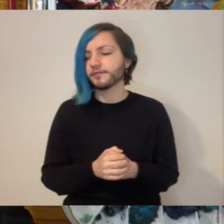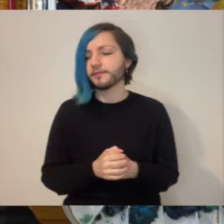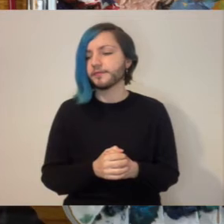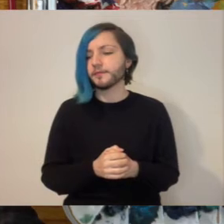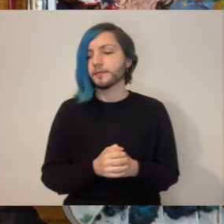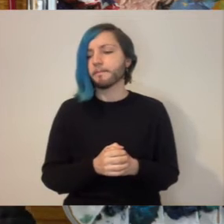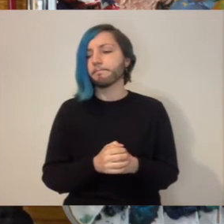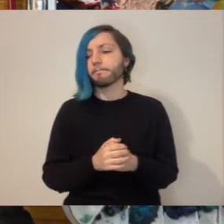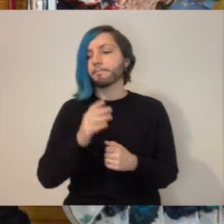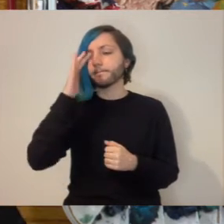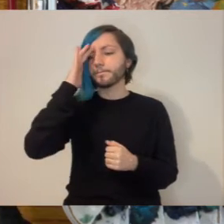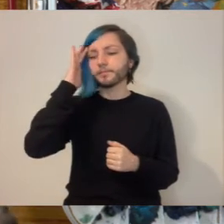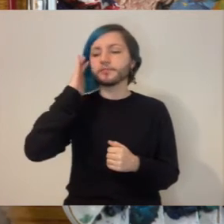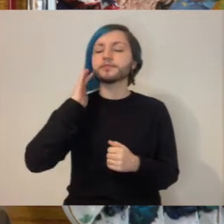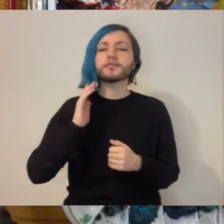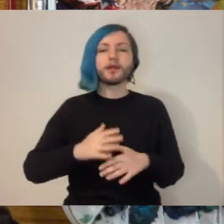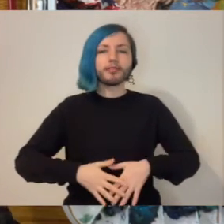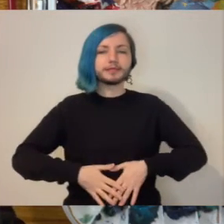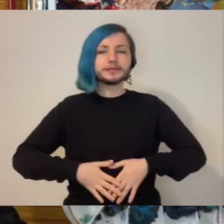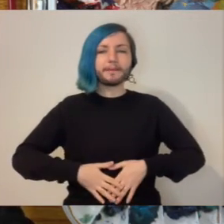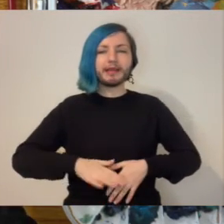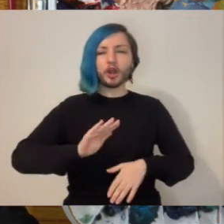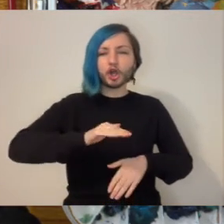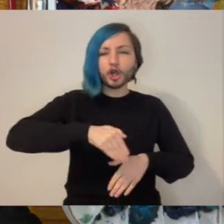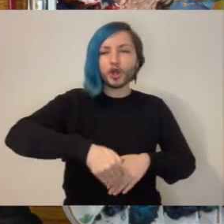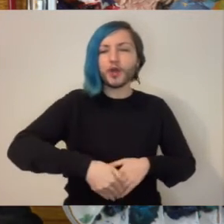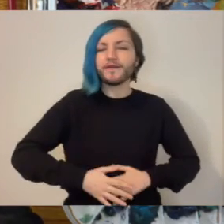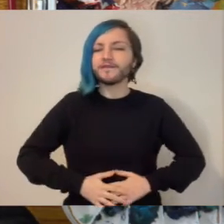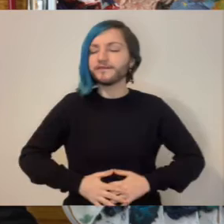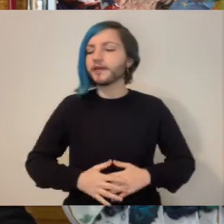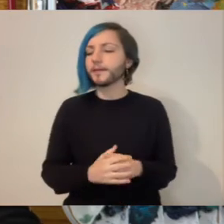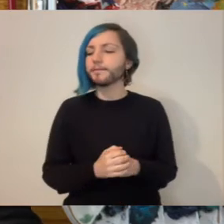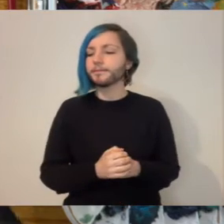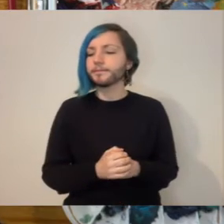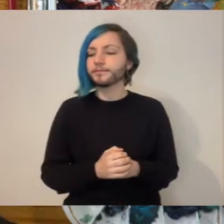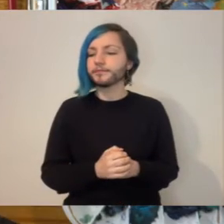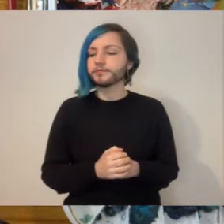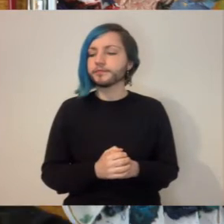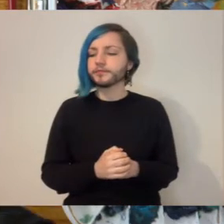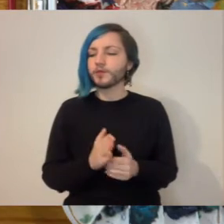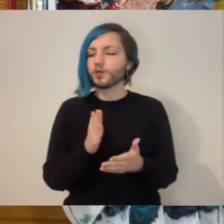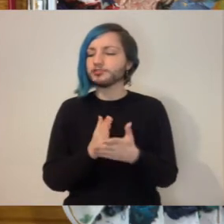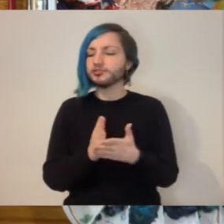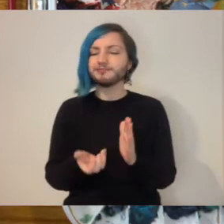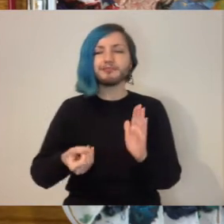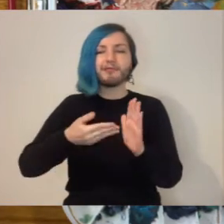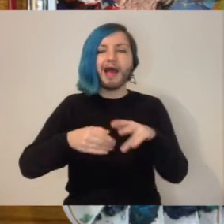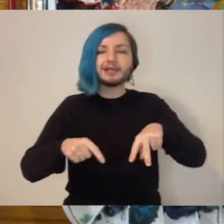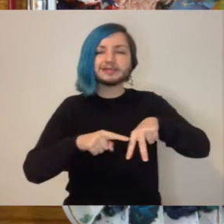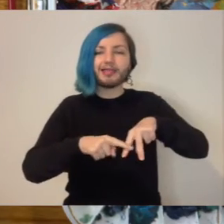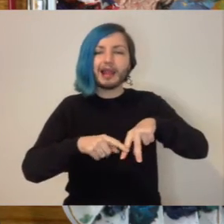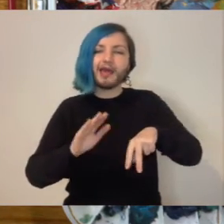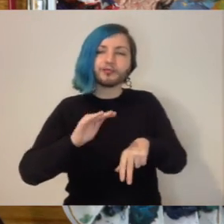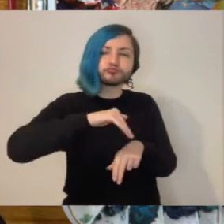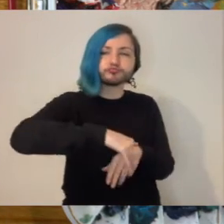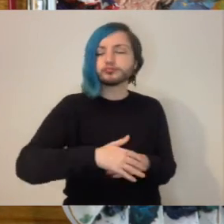of curve of the tummy here, and I'm just going to actually put